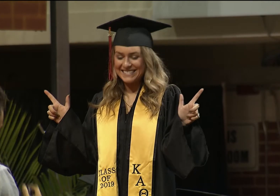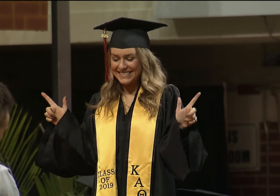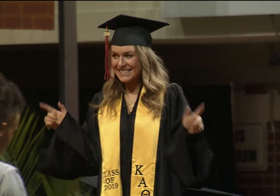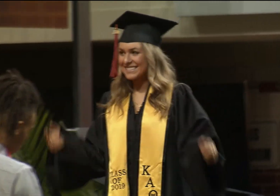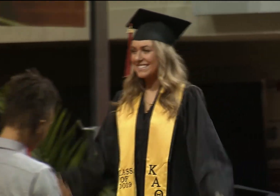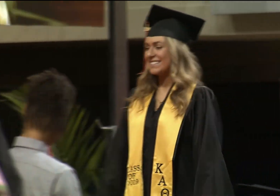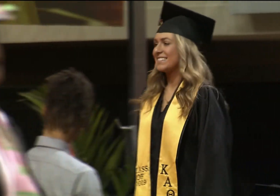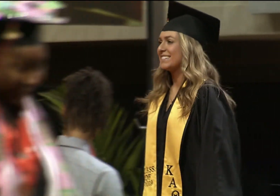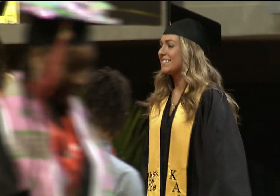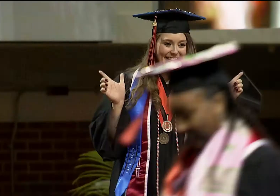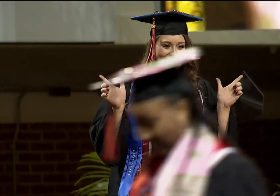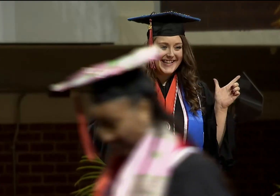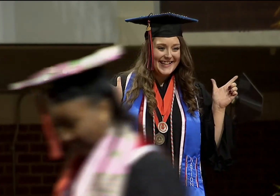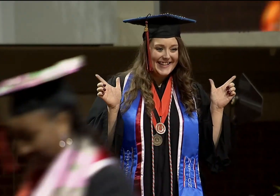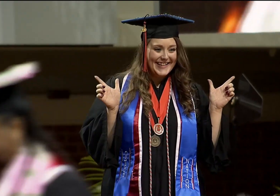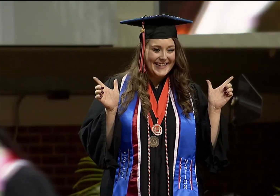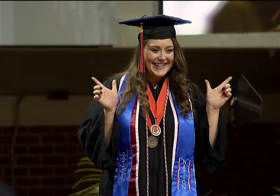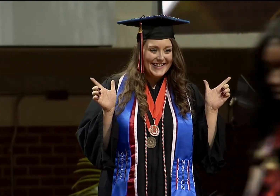Taylor Messina.